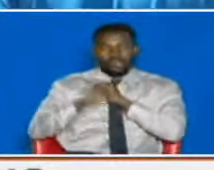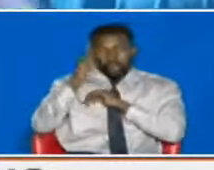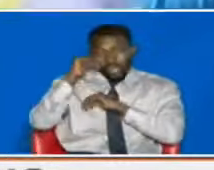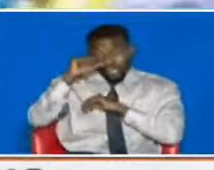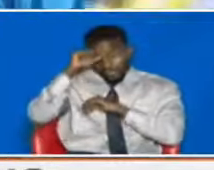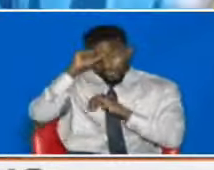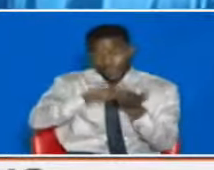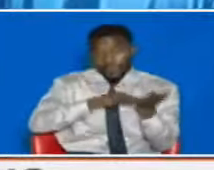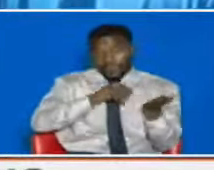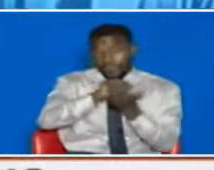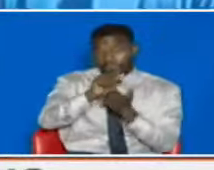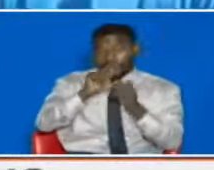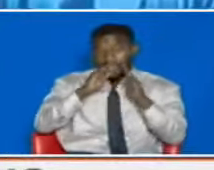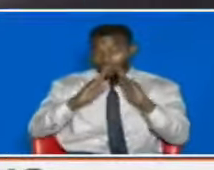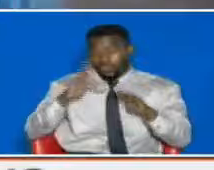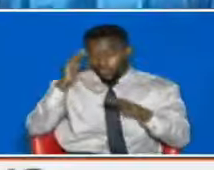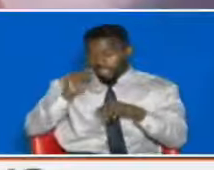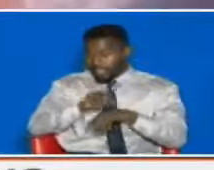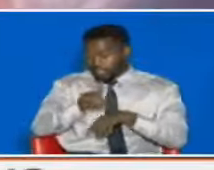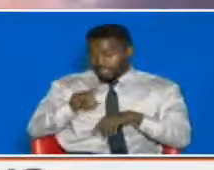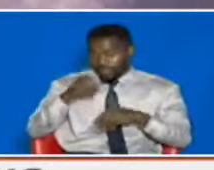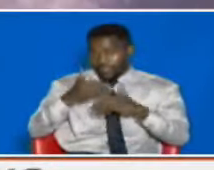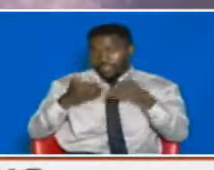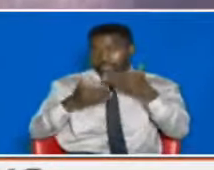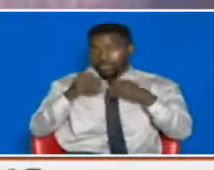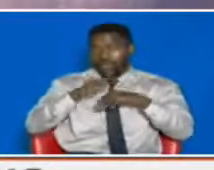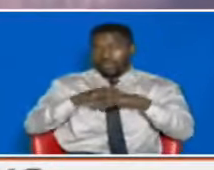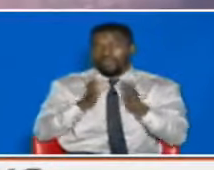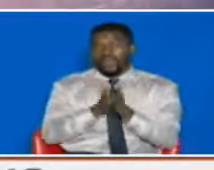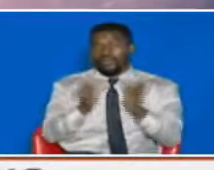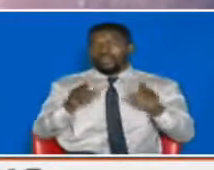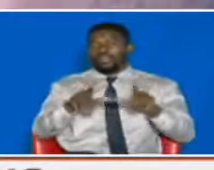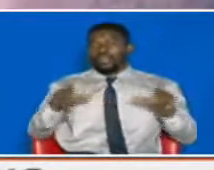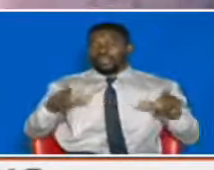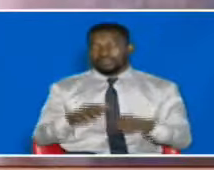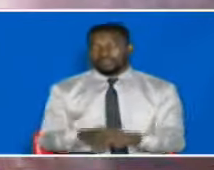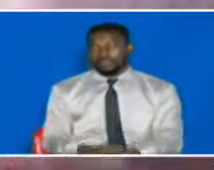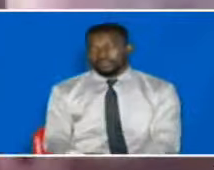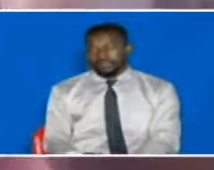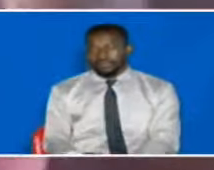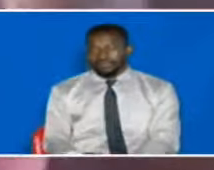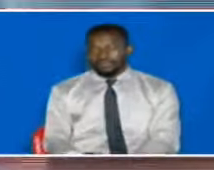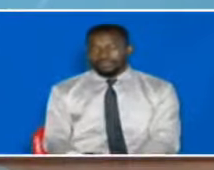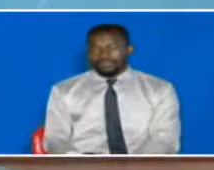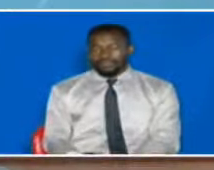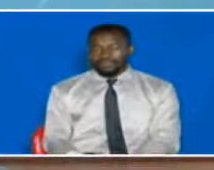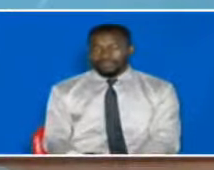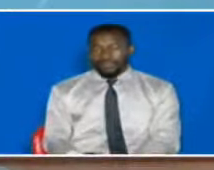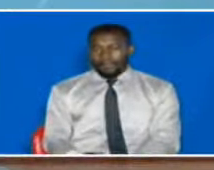saying they had built on public land. Alan Wachanda, KTN News. Now the